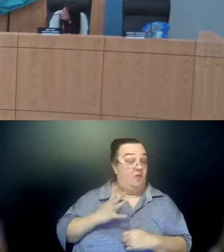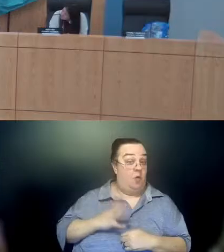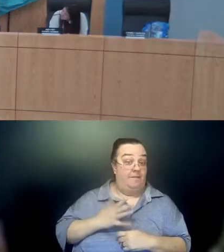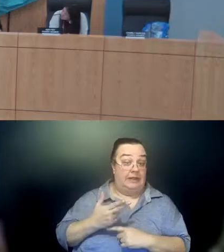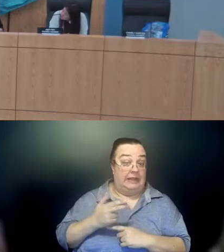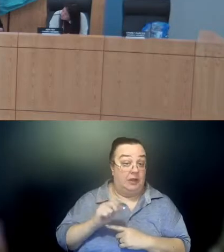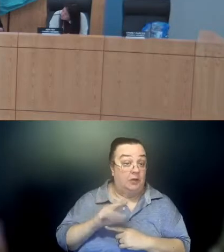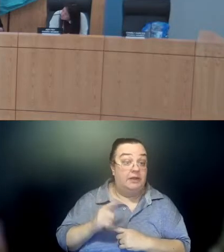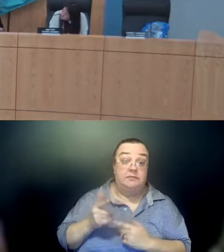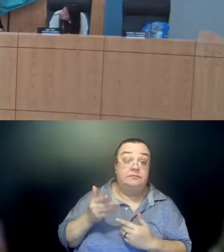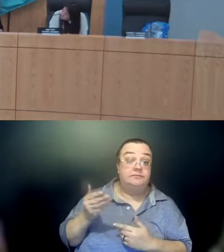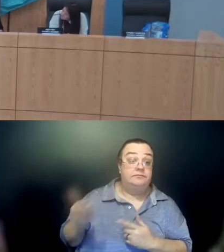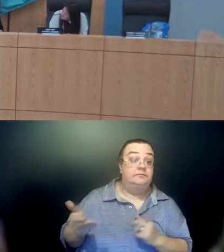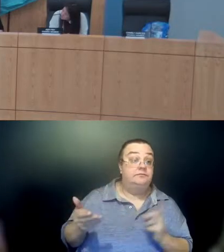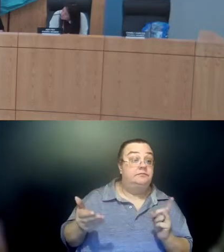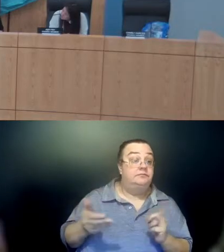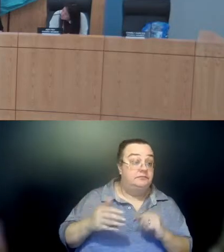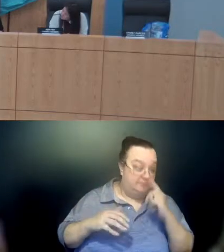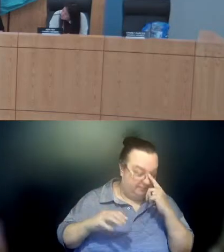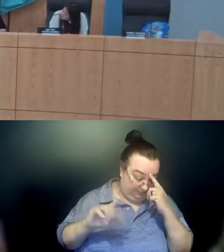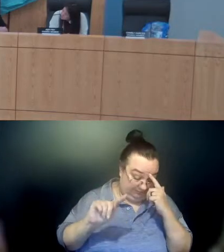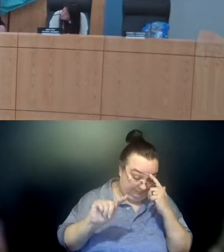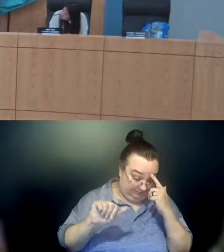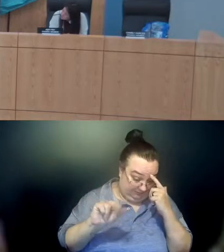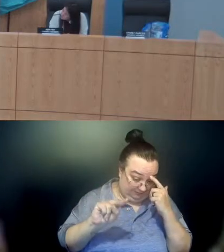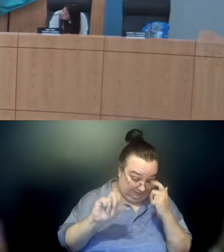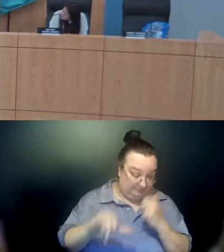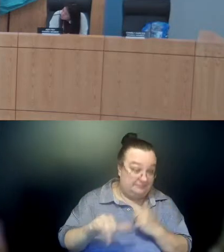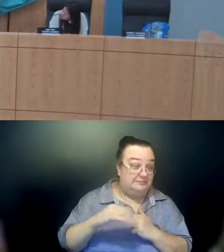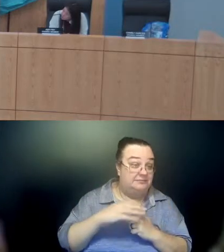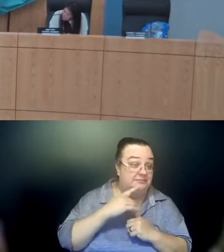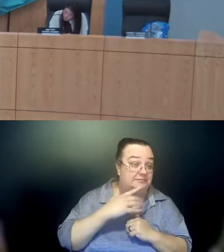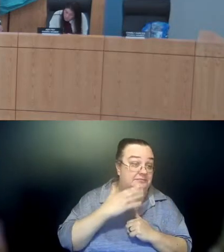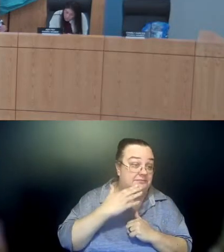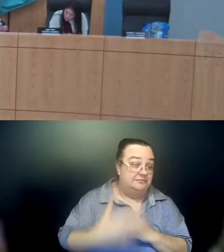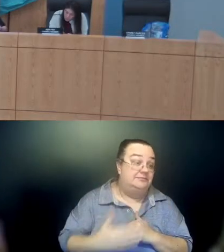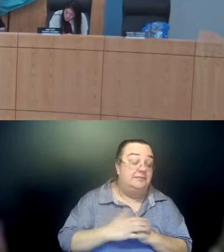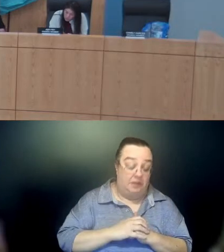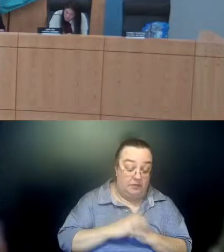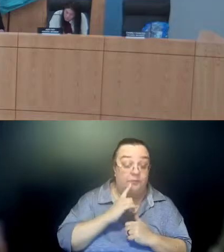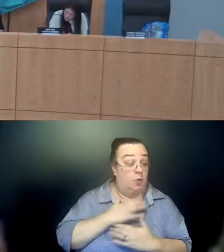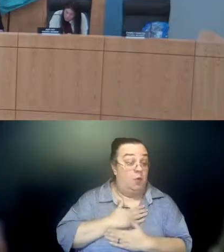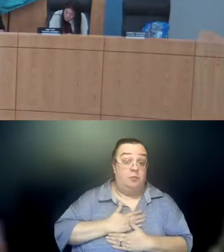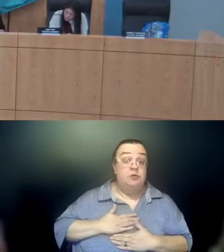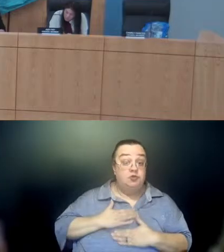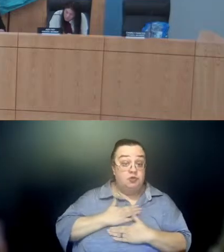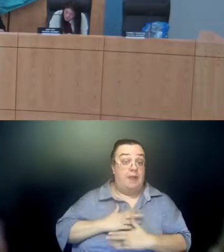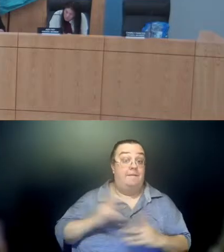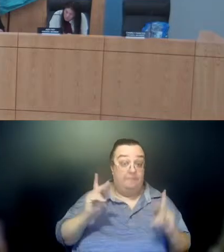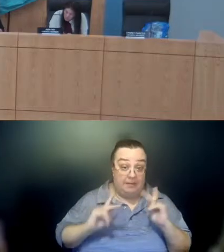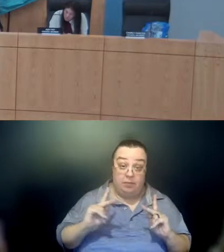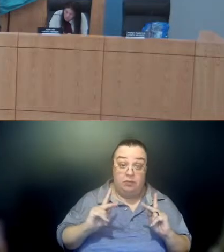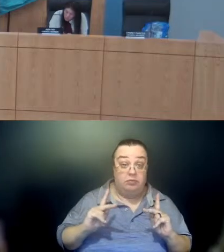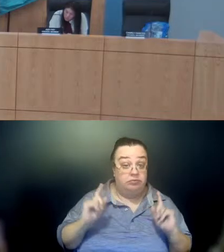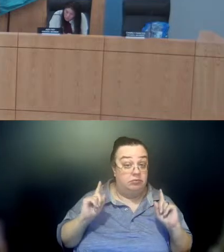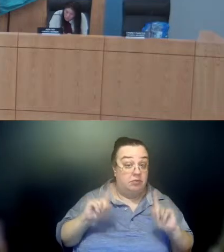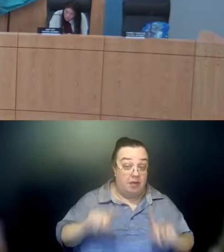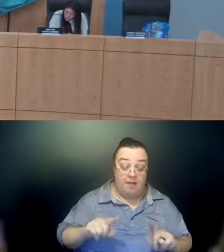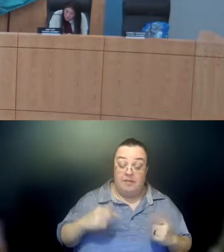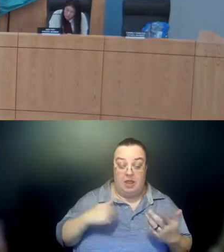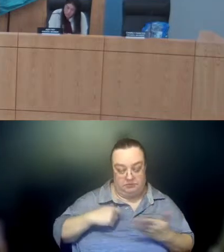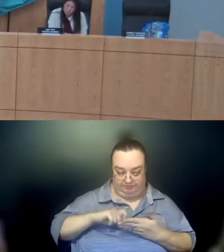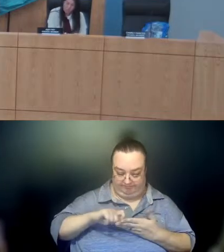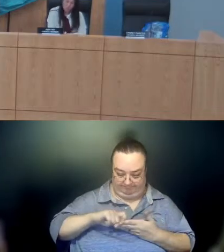Go ahead. Thank you. I really appreciate people coming out. I took as copious